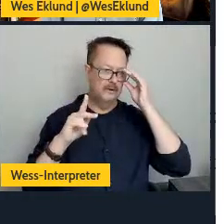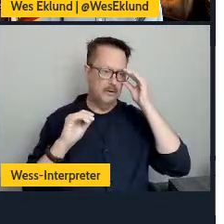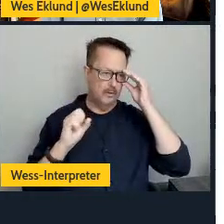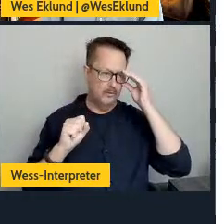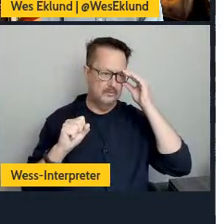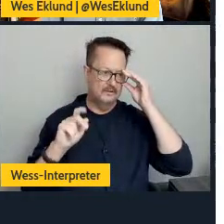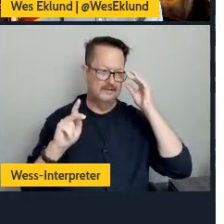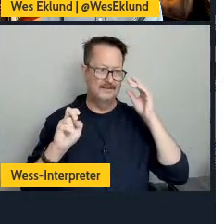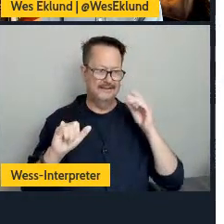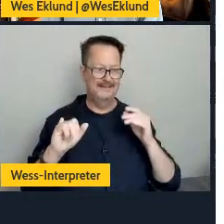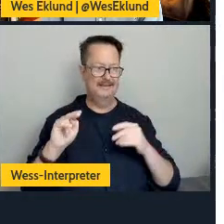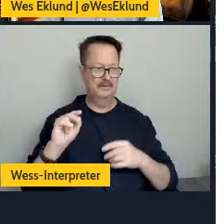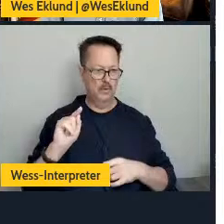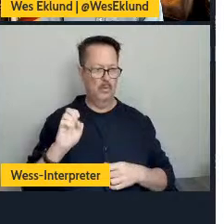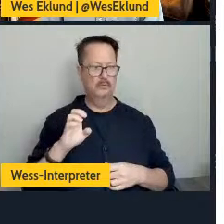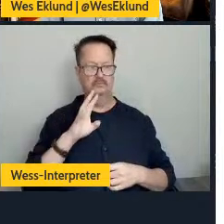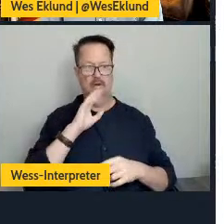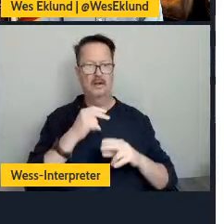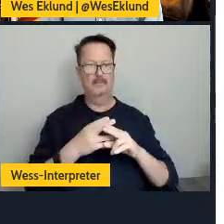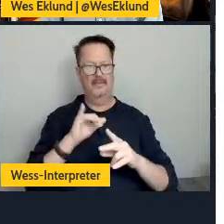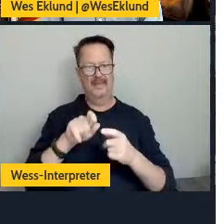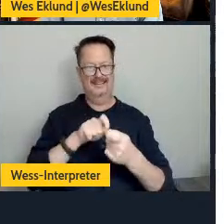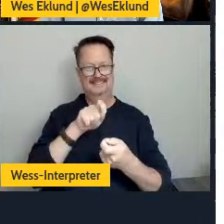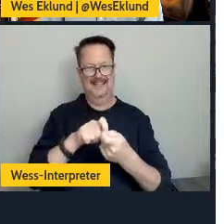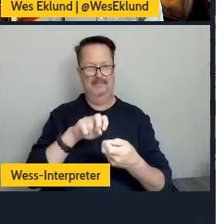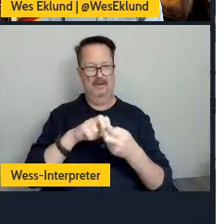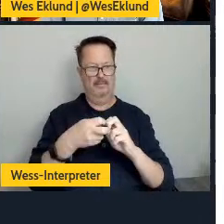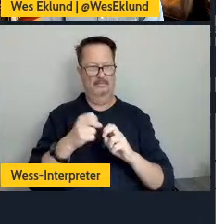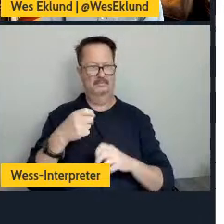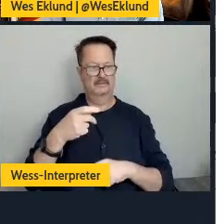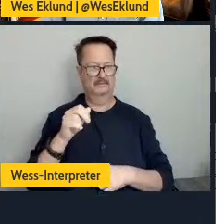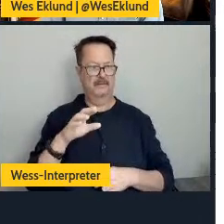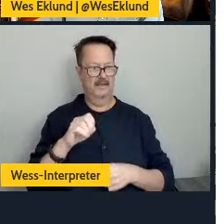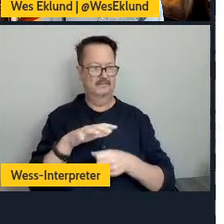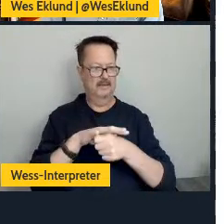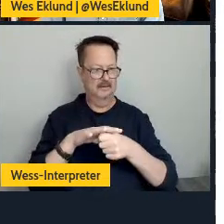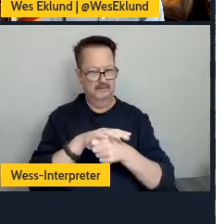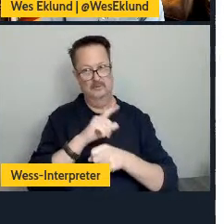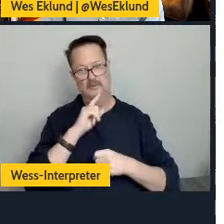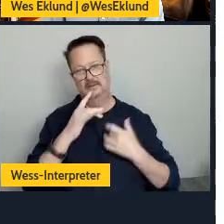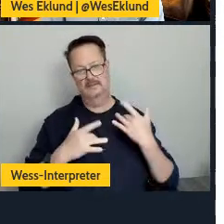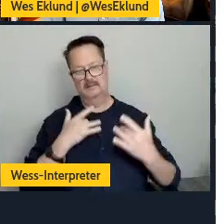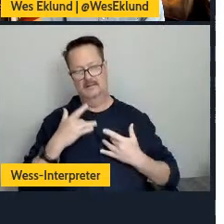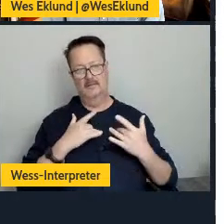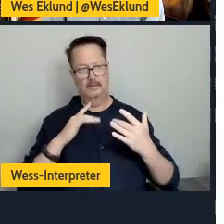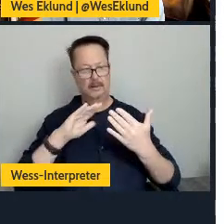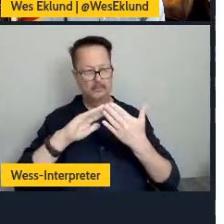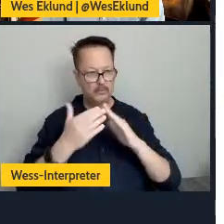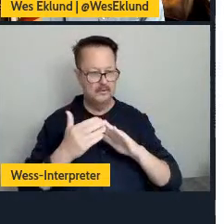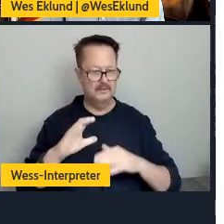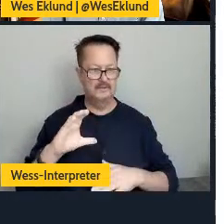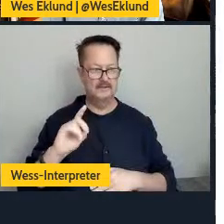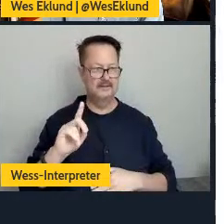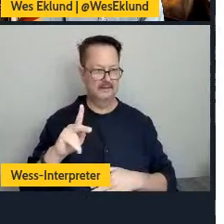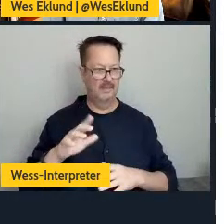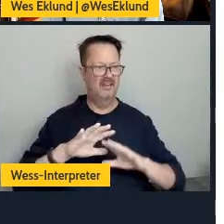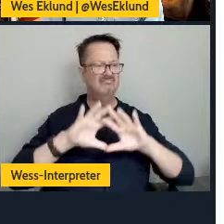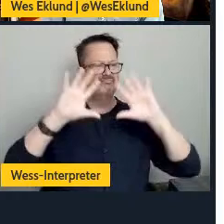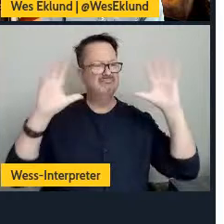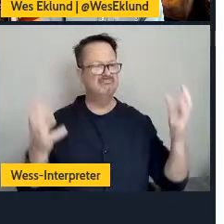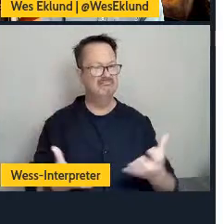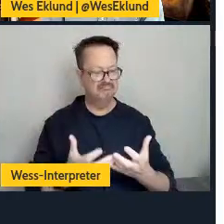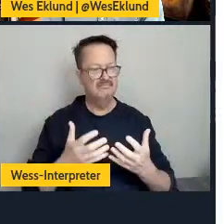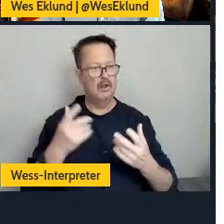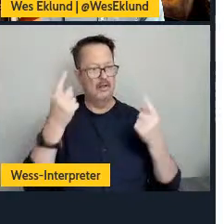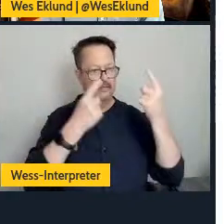talking about this exact problem space. So super exciting that the community and CDK at large are thinking about